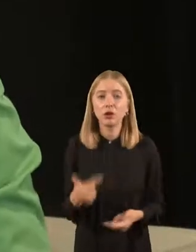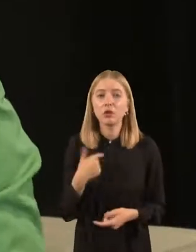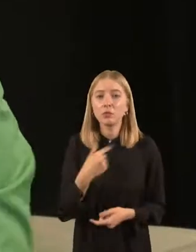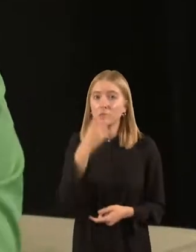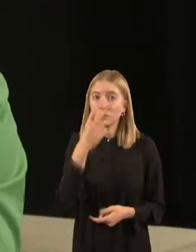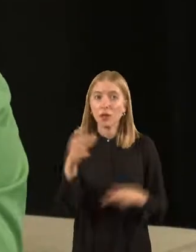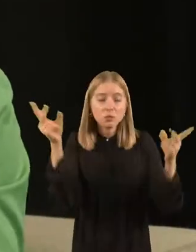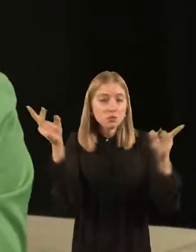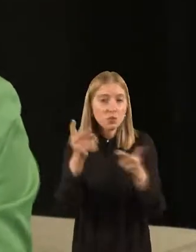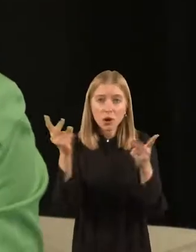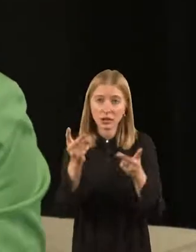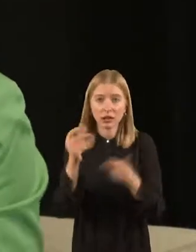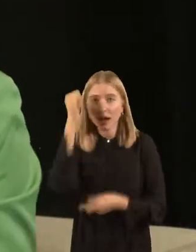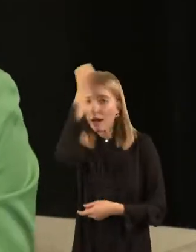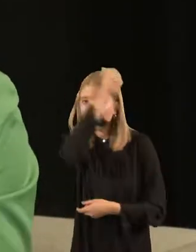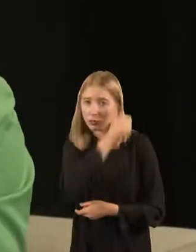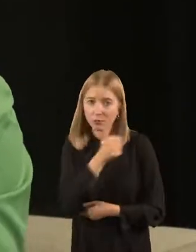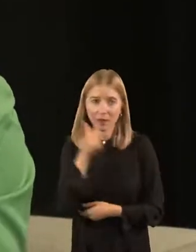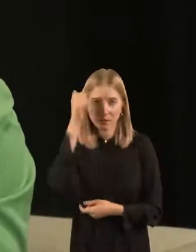quickly,